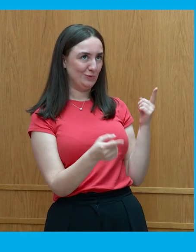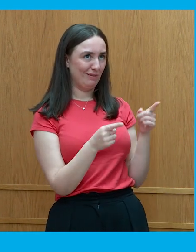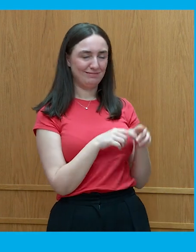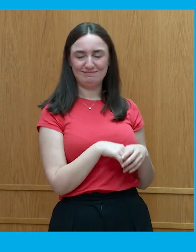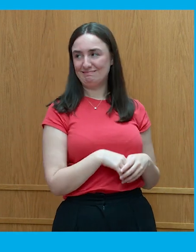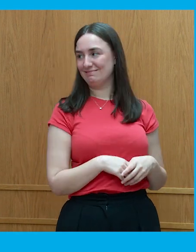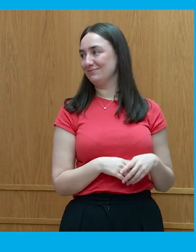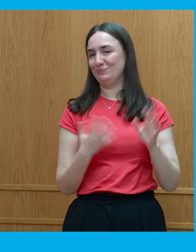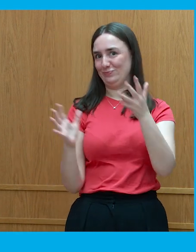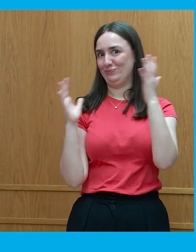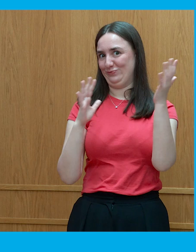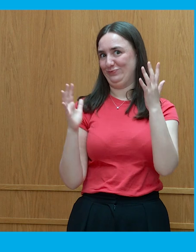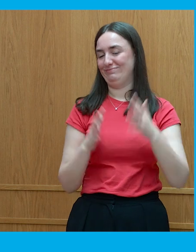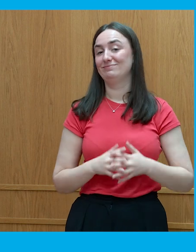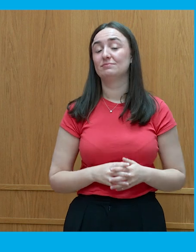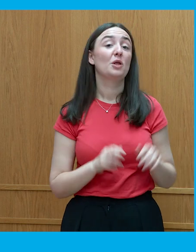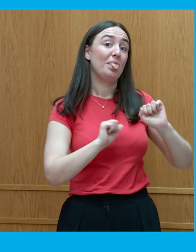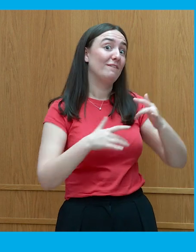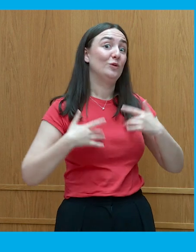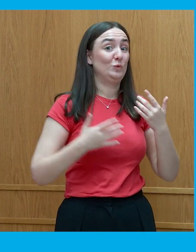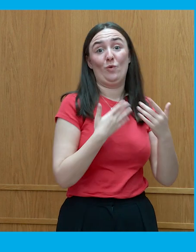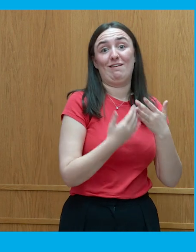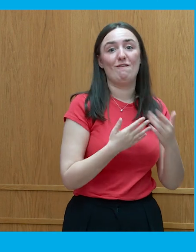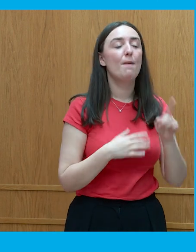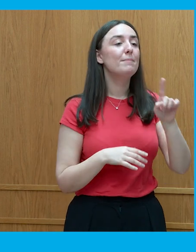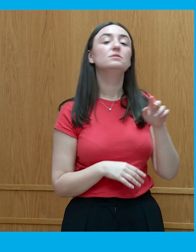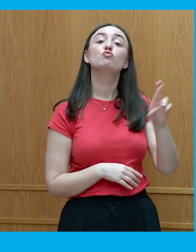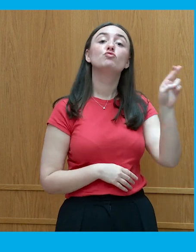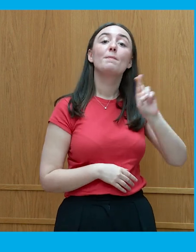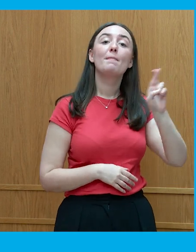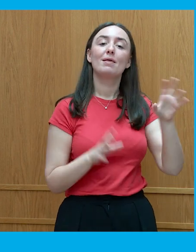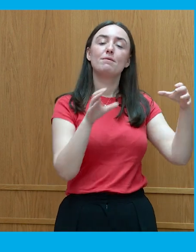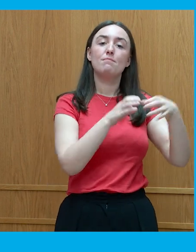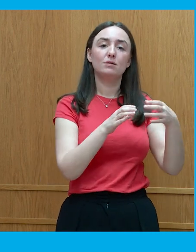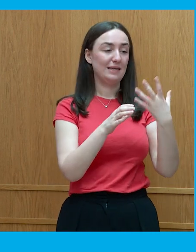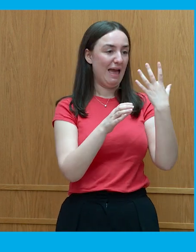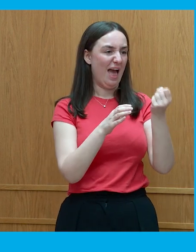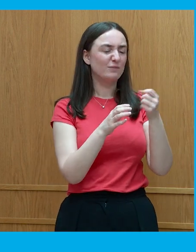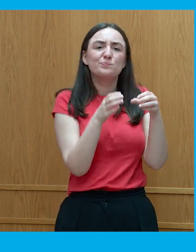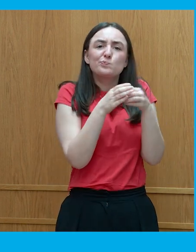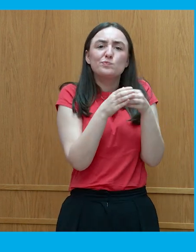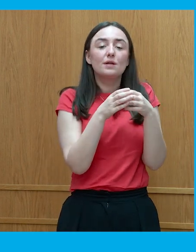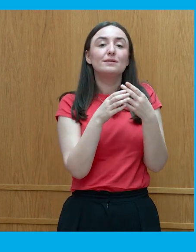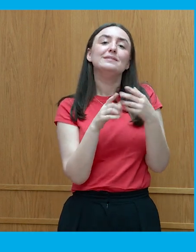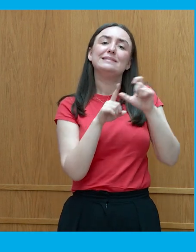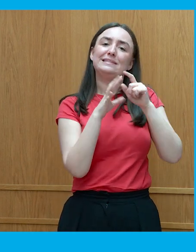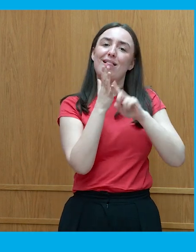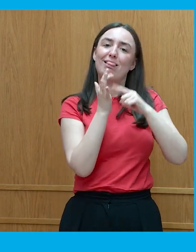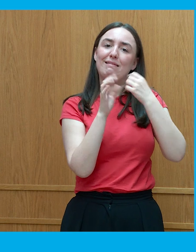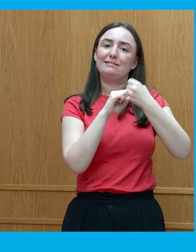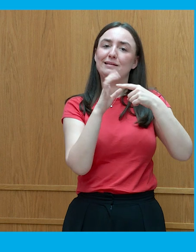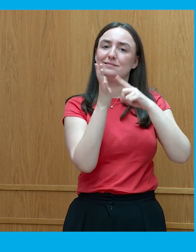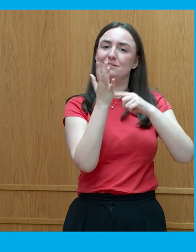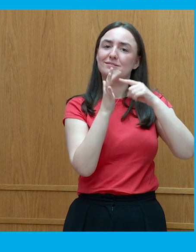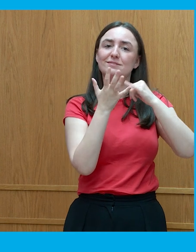their views are what won the Civil War, but the Republican Party has a very small number of delegates that are basically set